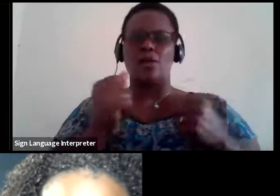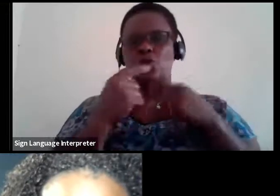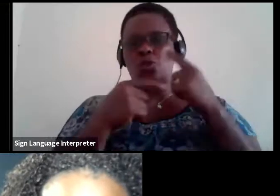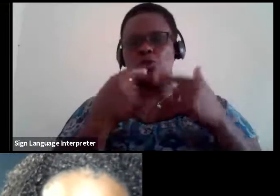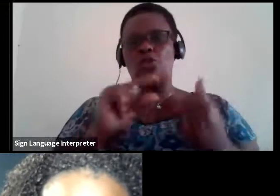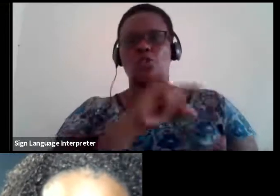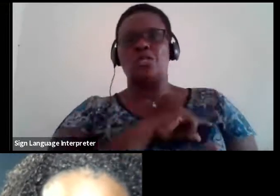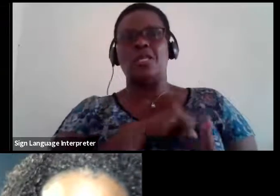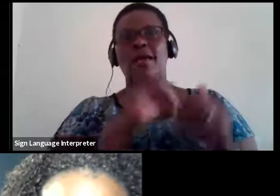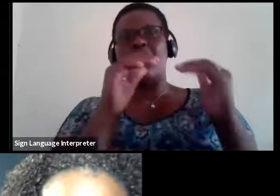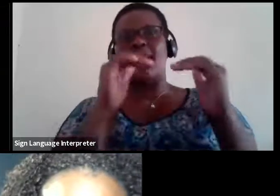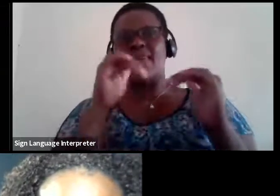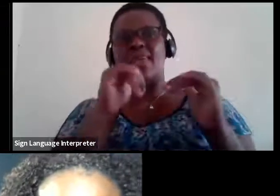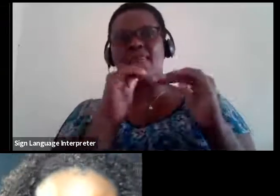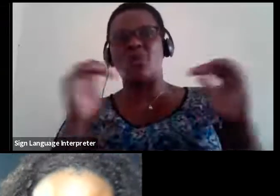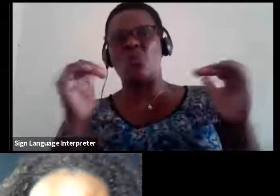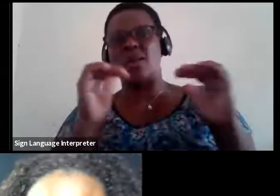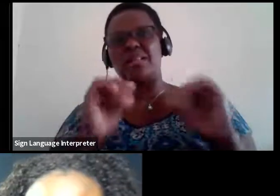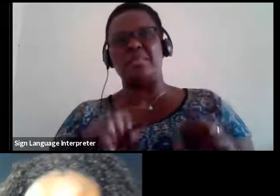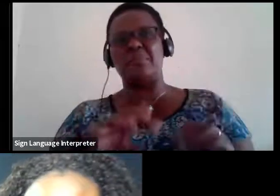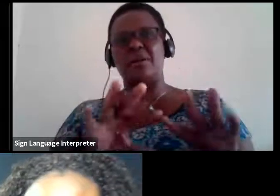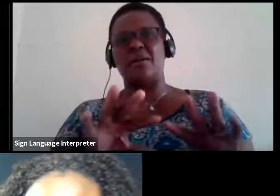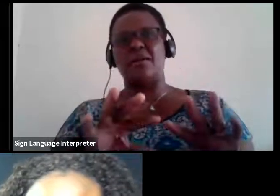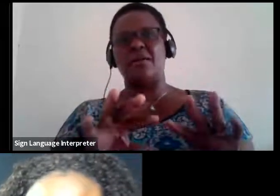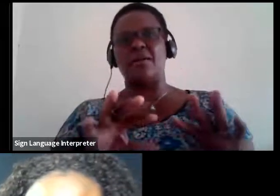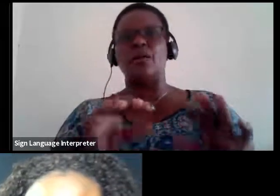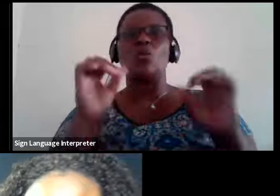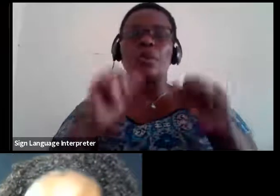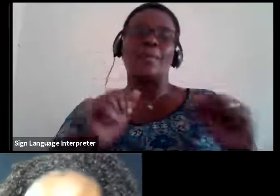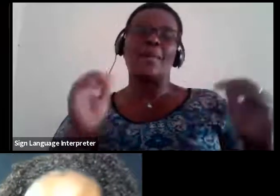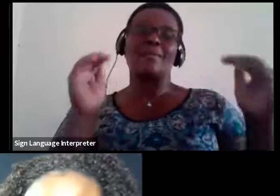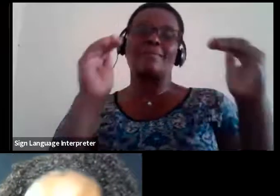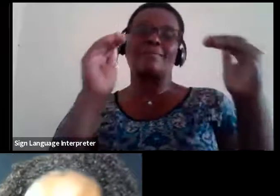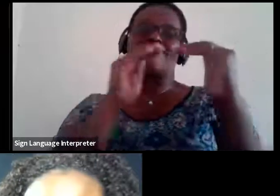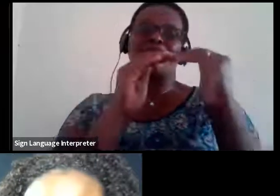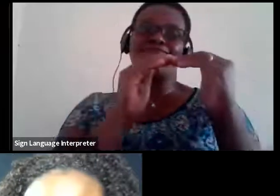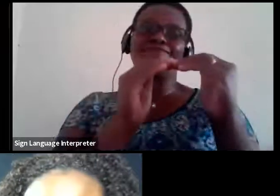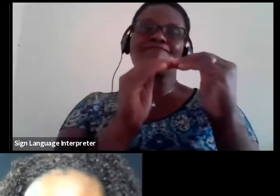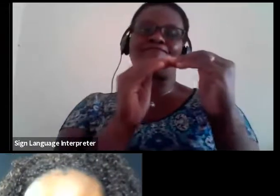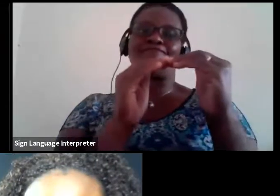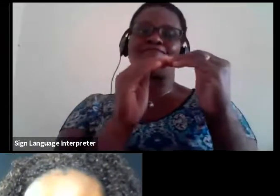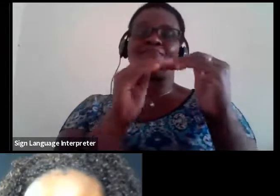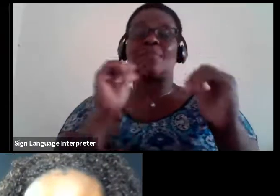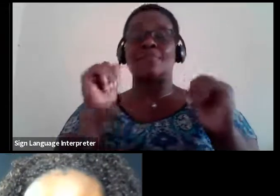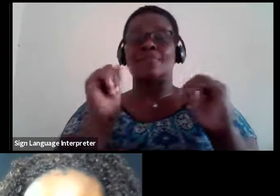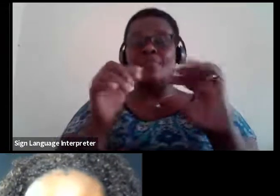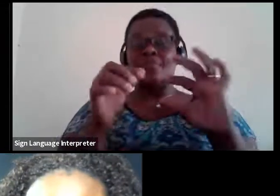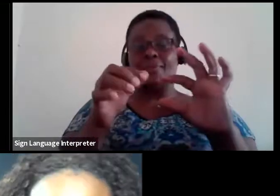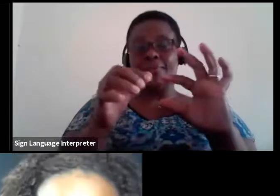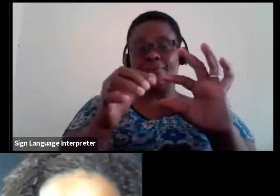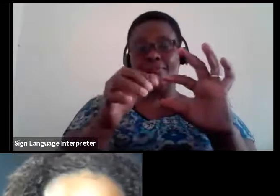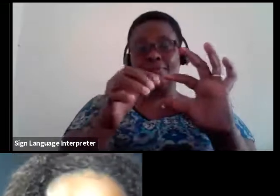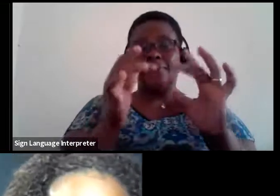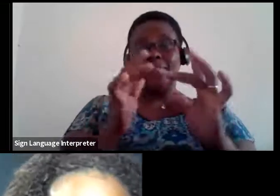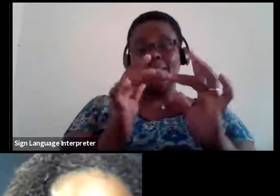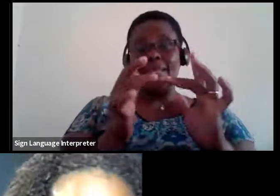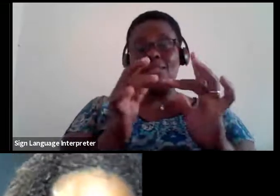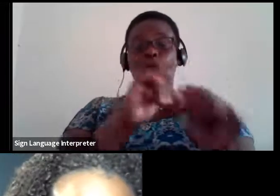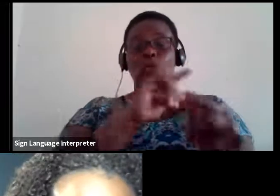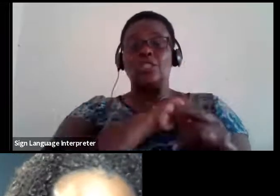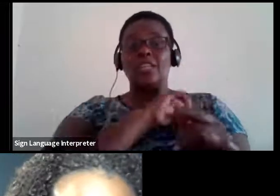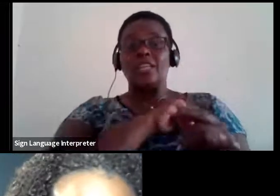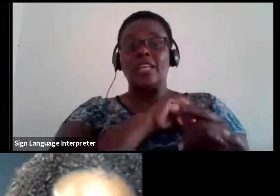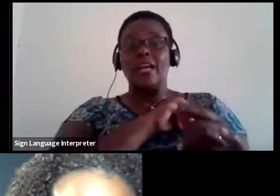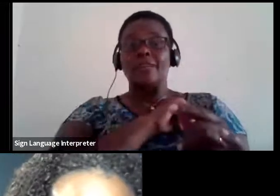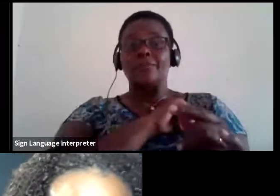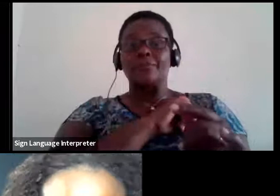5 years. You know, we need to bridge the digital divide, the gender digital divide. We